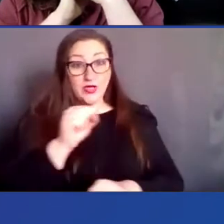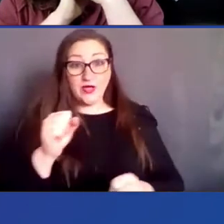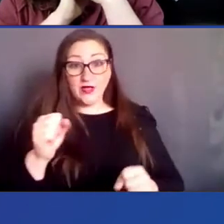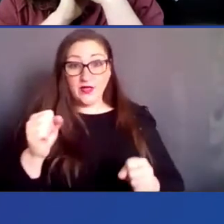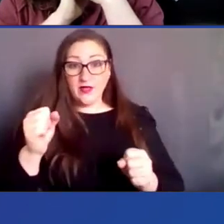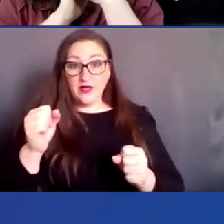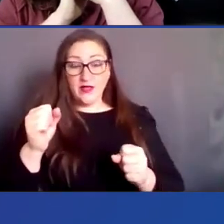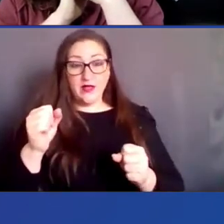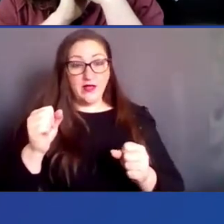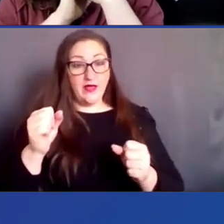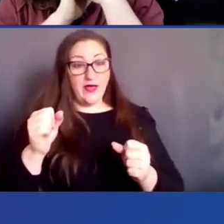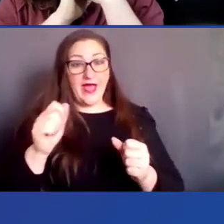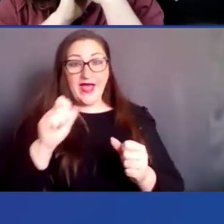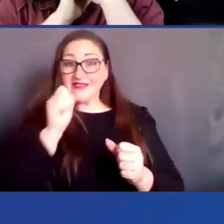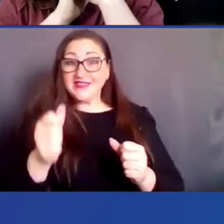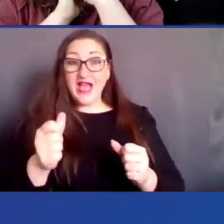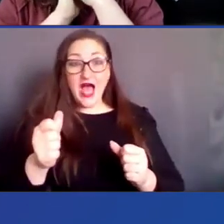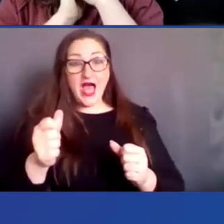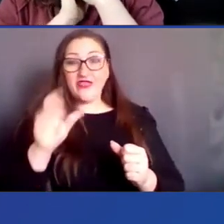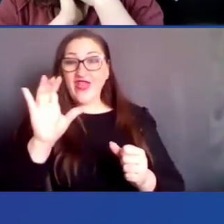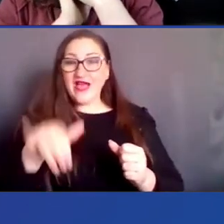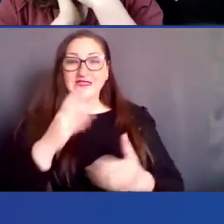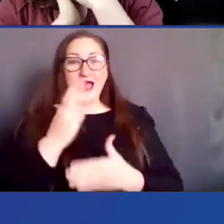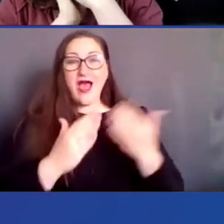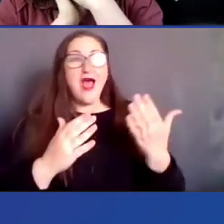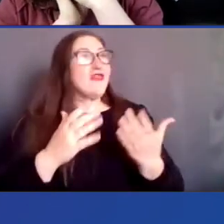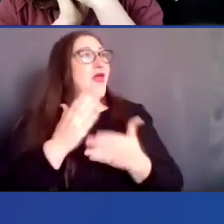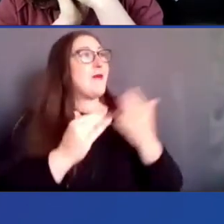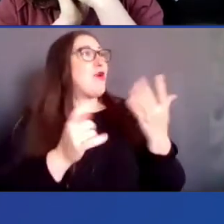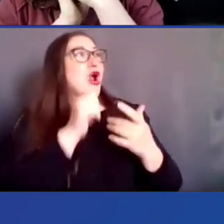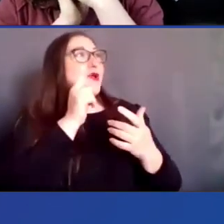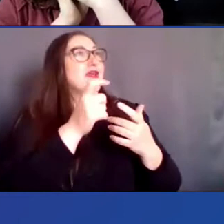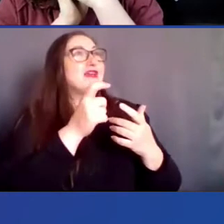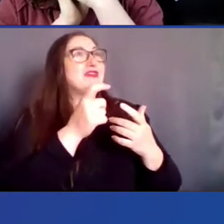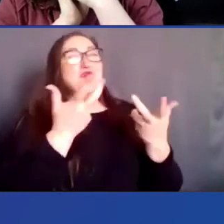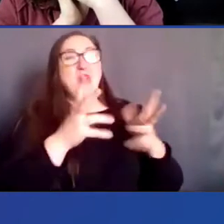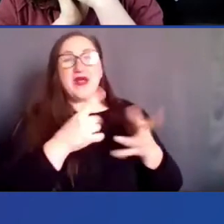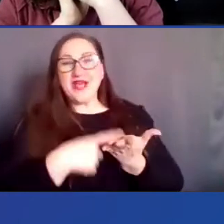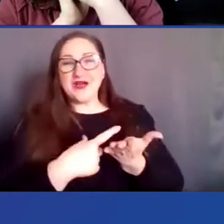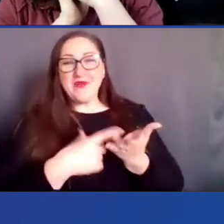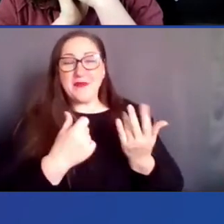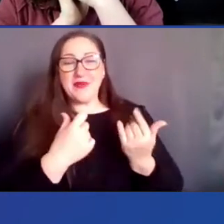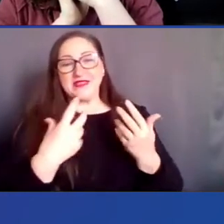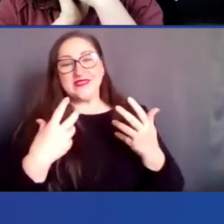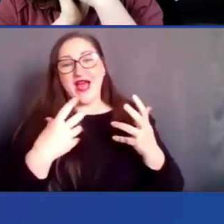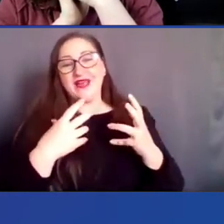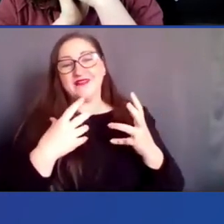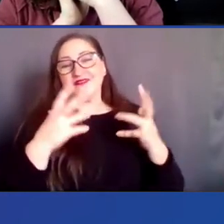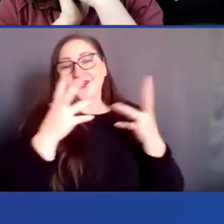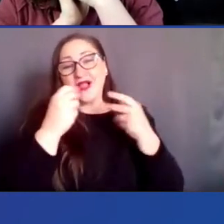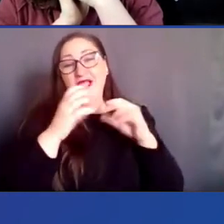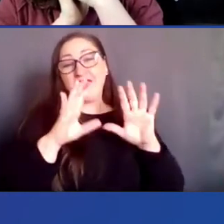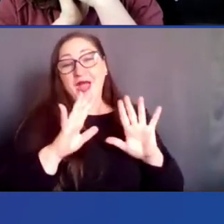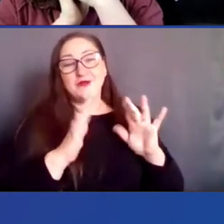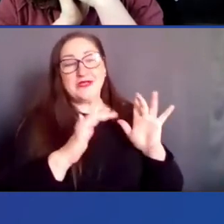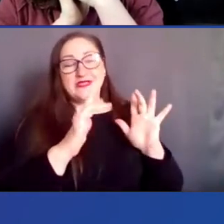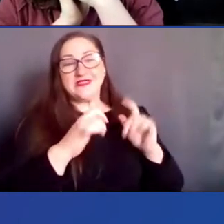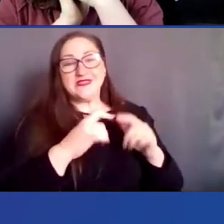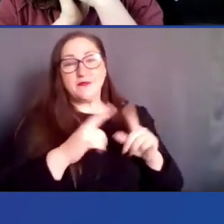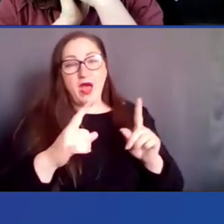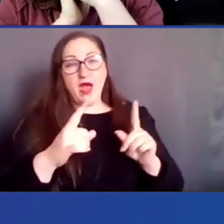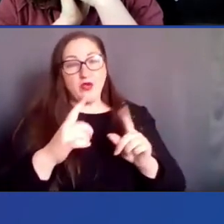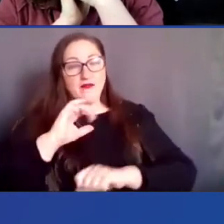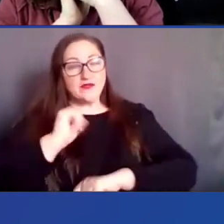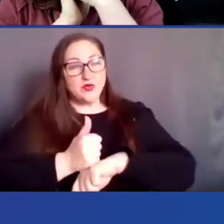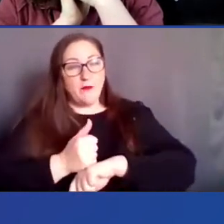Unfortunately, I know it's not as glamorous, but a large part of the work is really building that trust, that foundation of trust